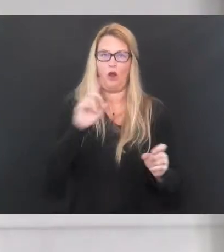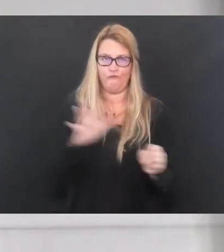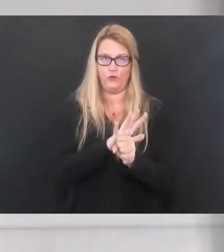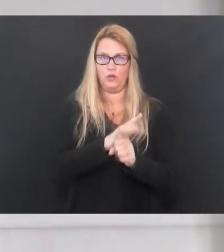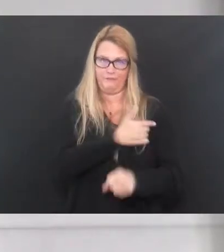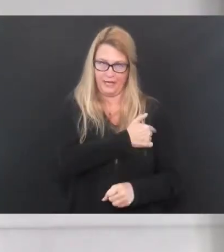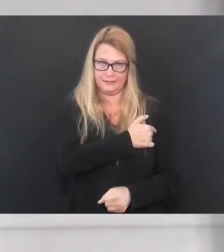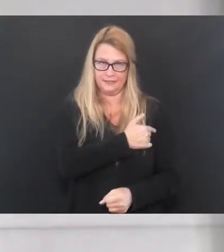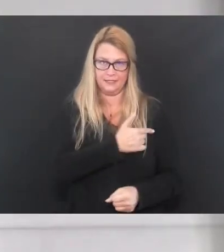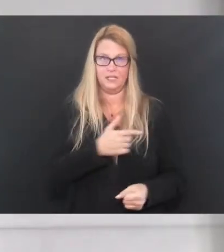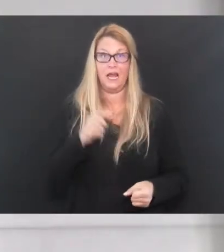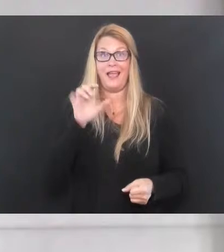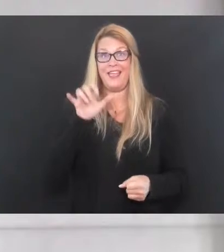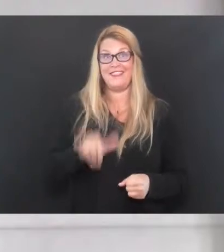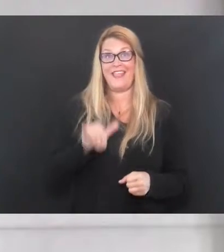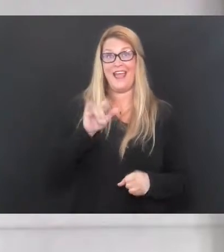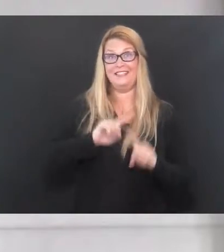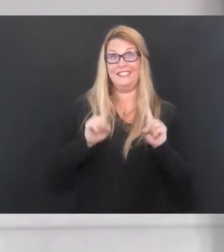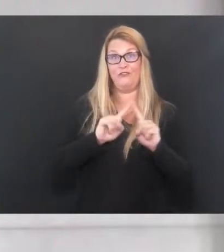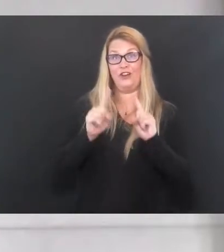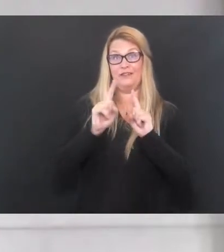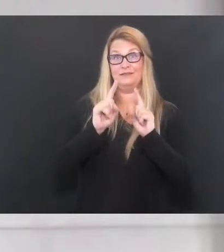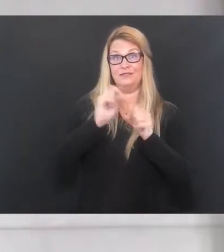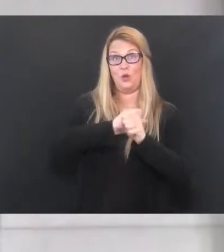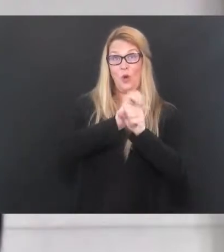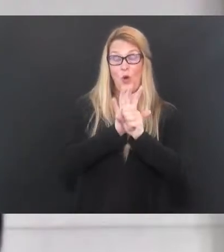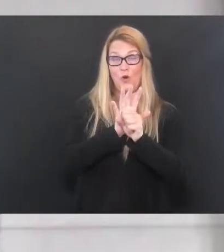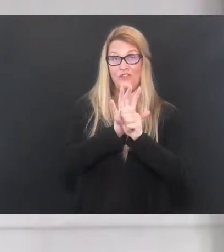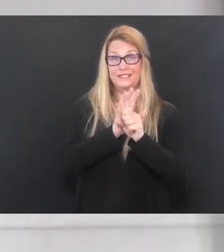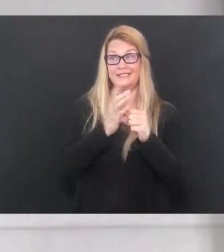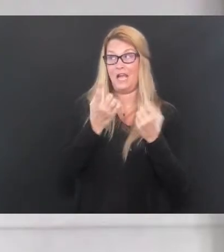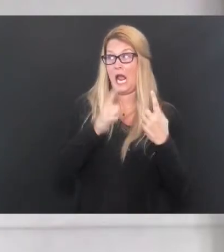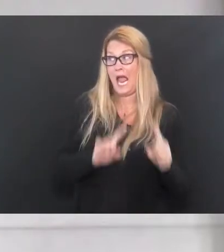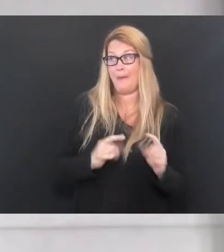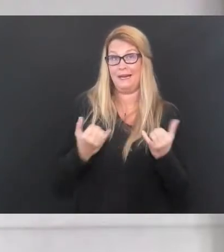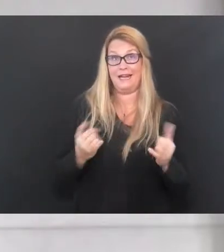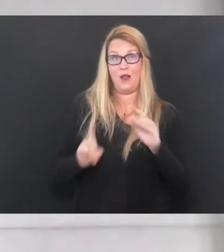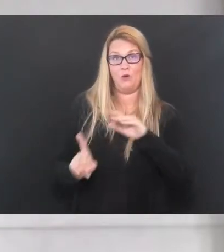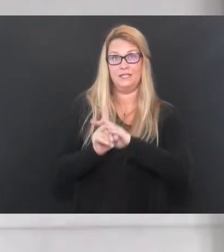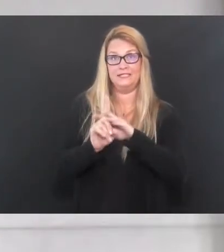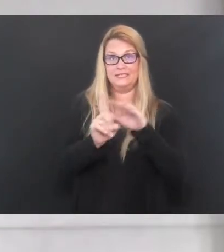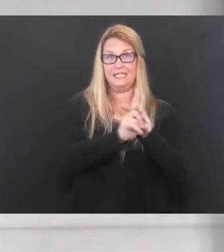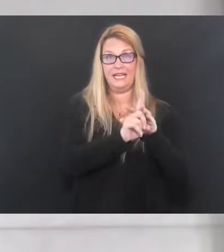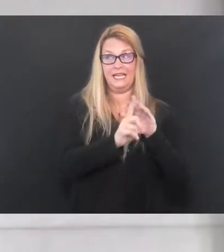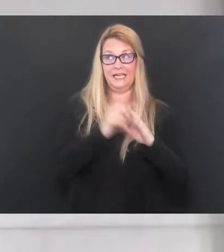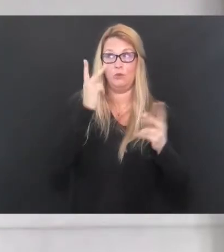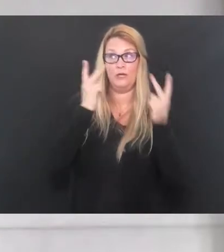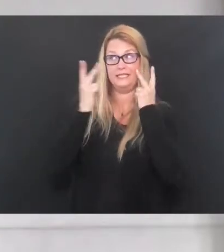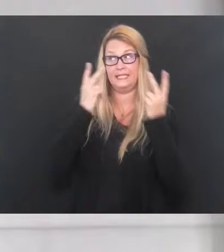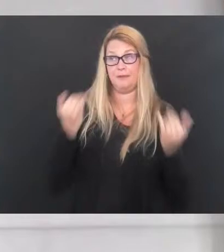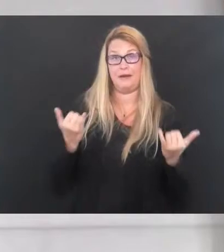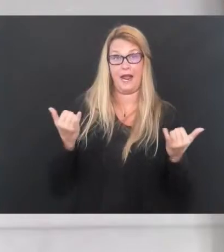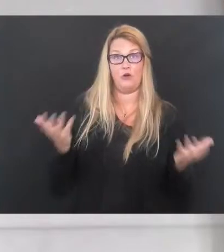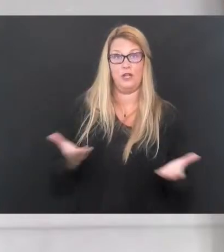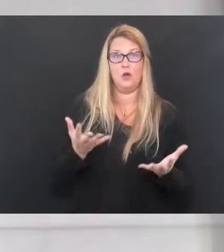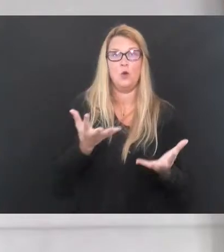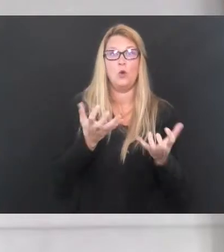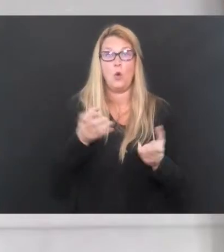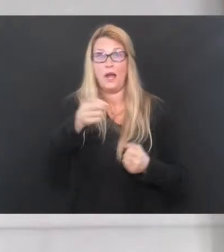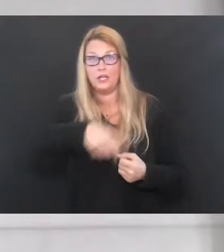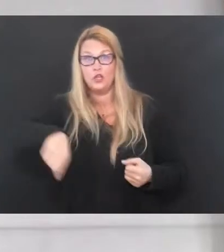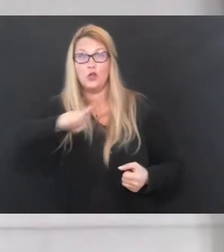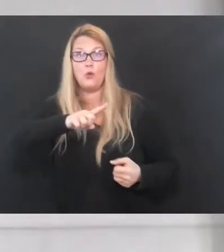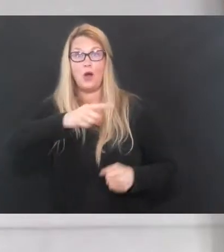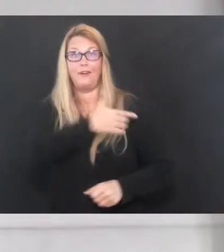as far as the variants go, and that's why we're racing against time, which in our case are the variants. You know, we want everyone to get vaccinated as quickly